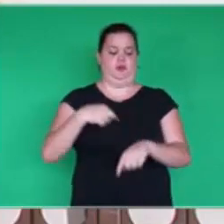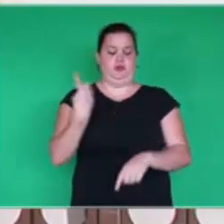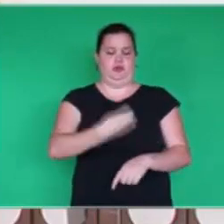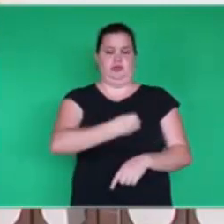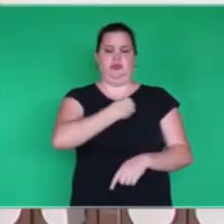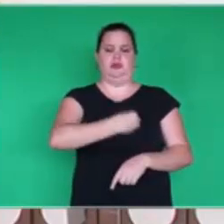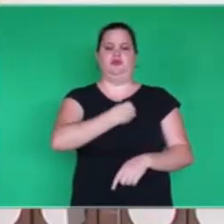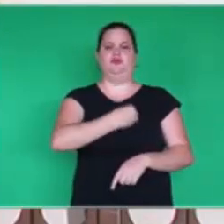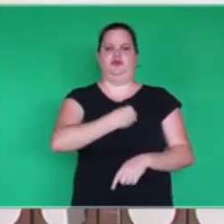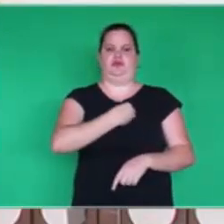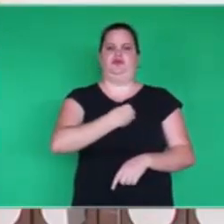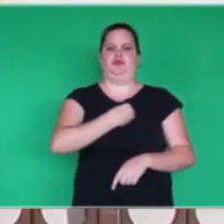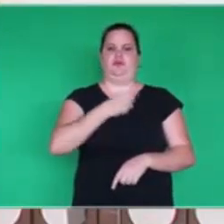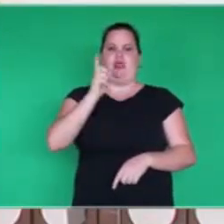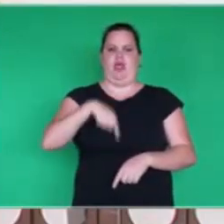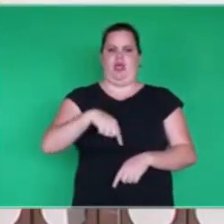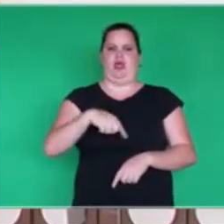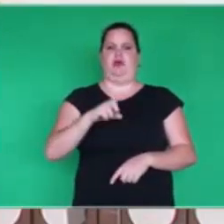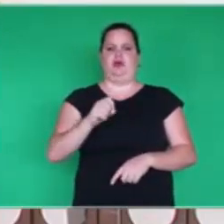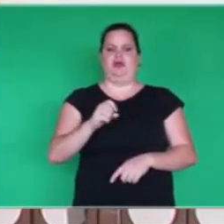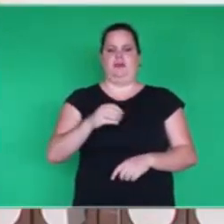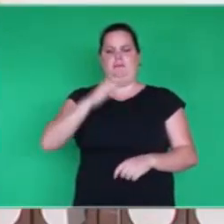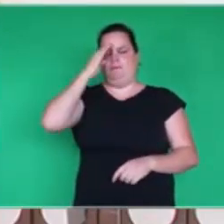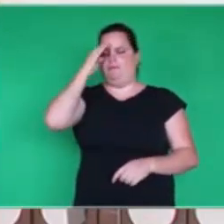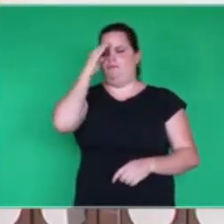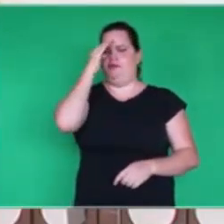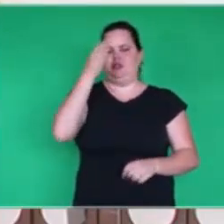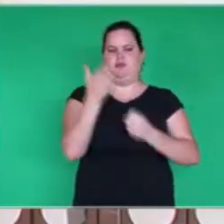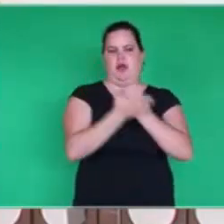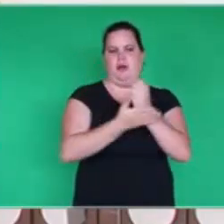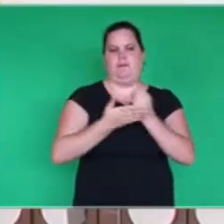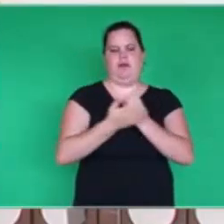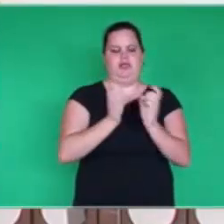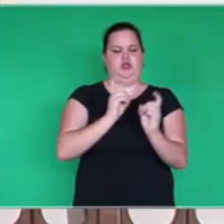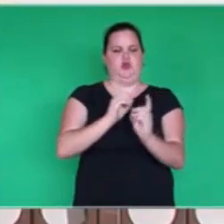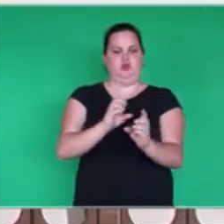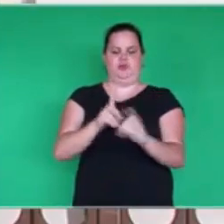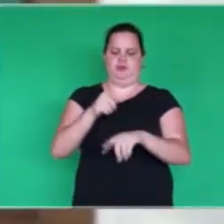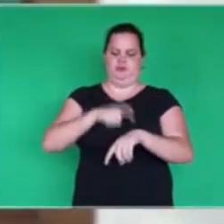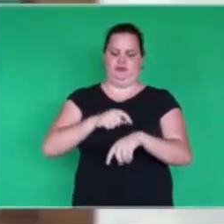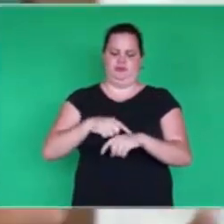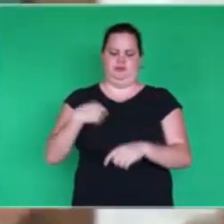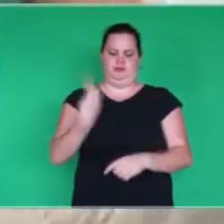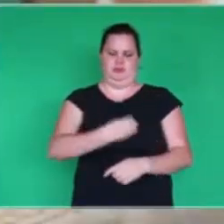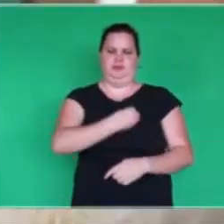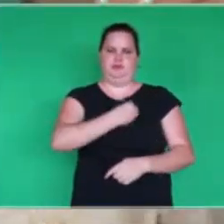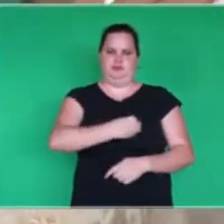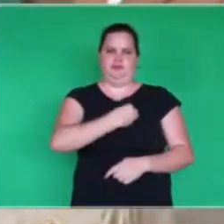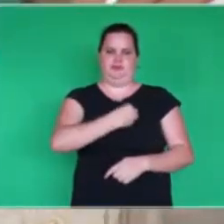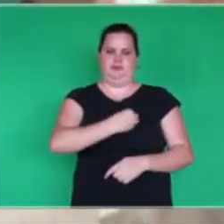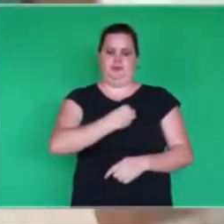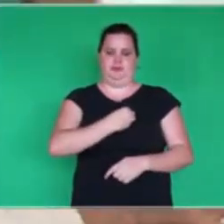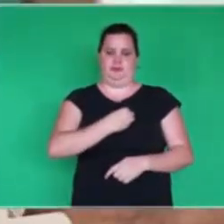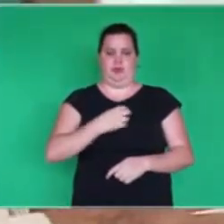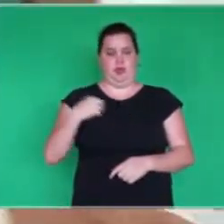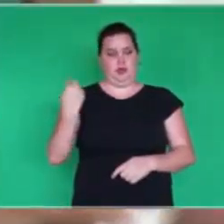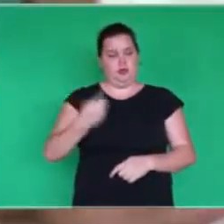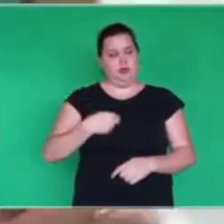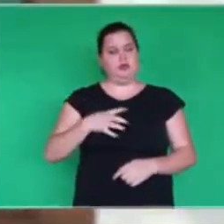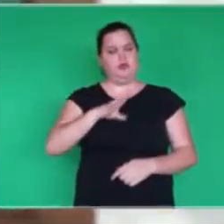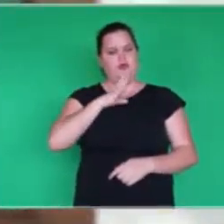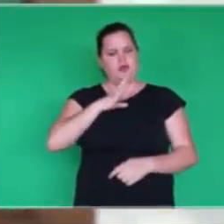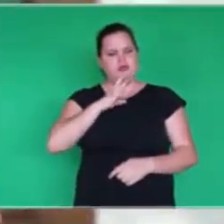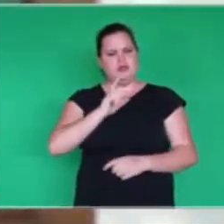this doctrine. A doctrine which has been throughout all times, eras, and